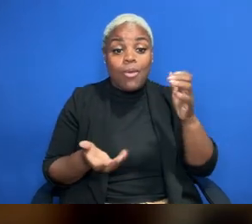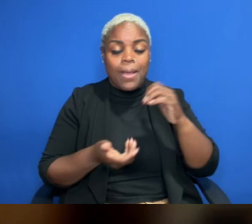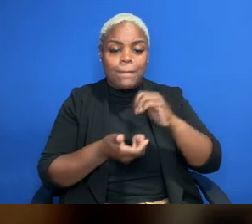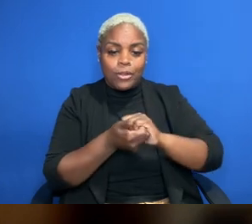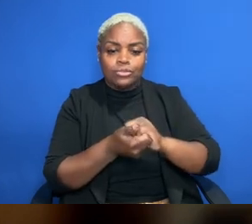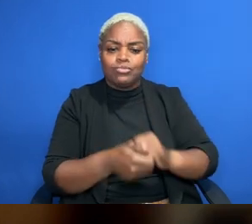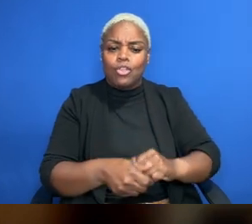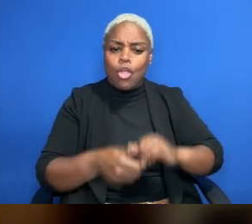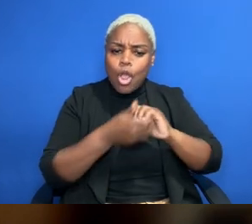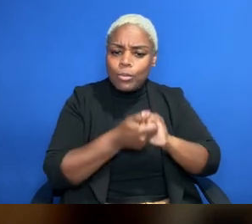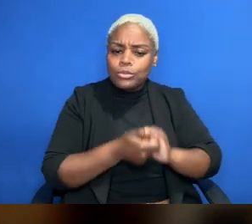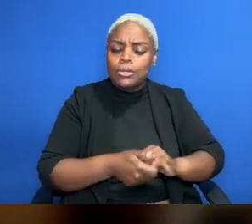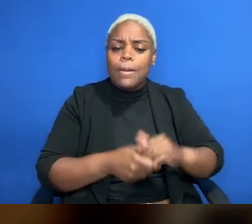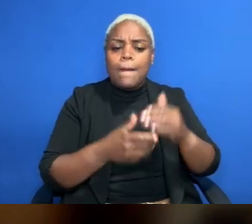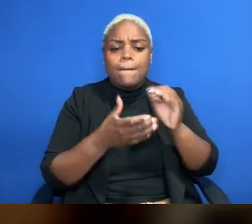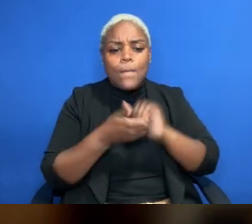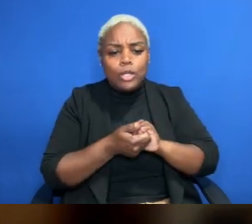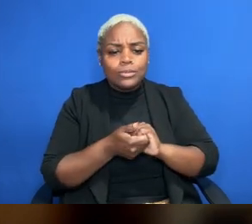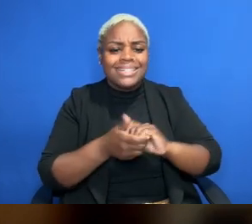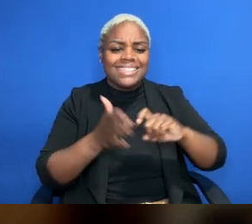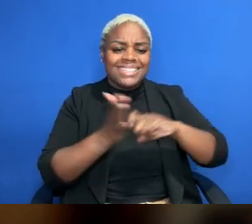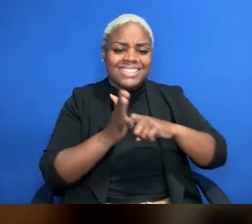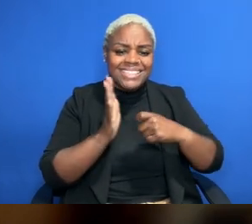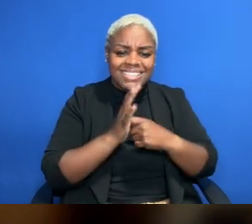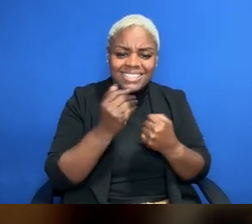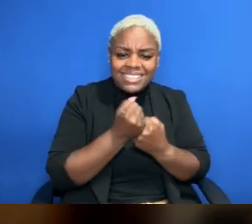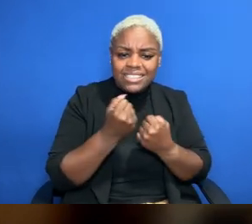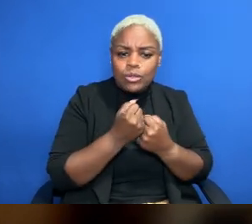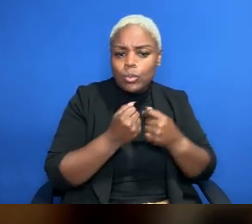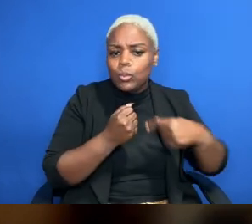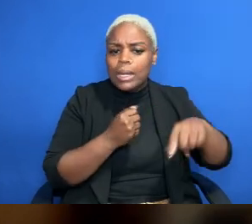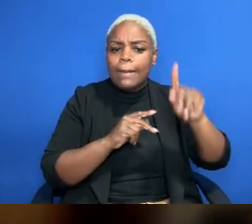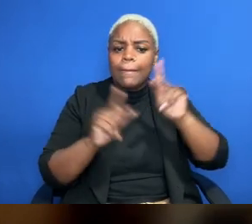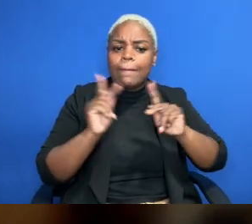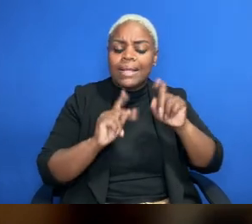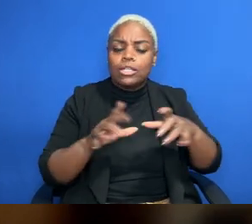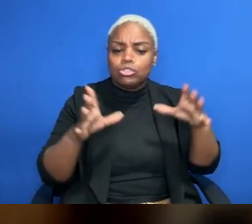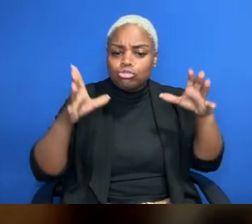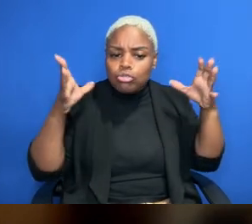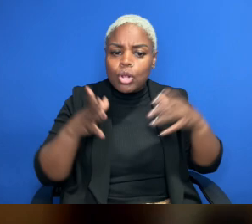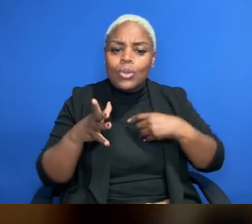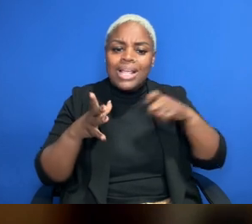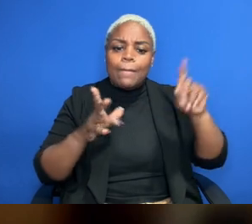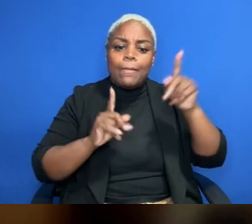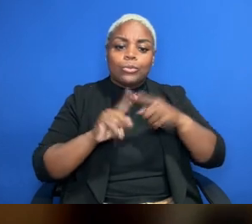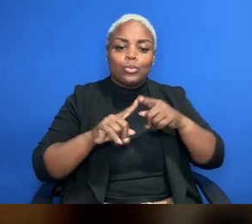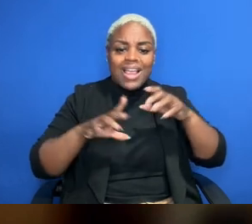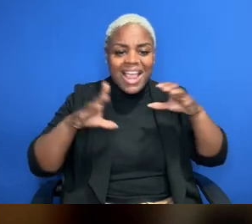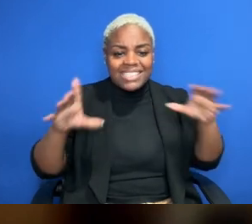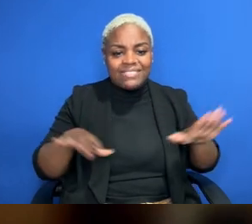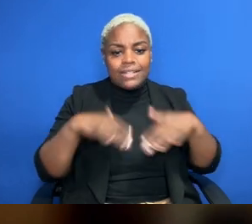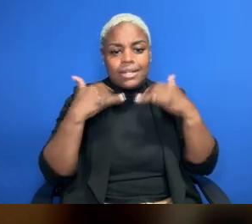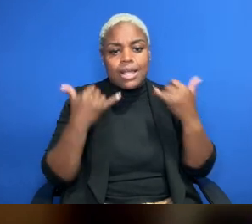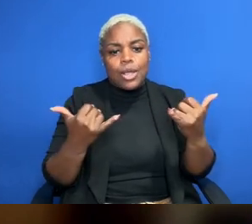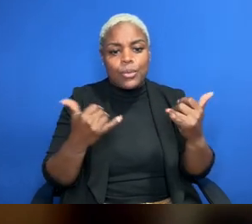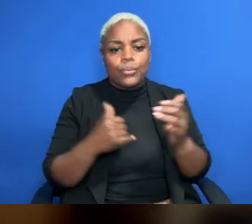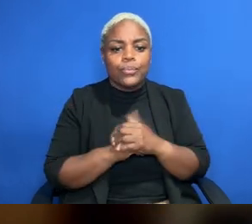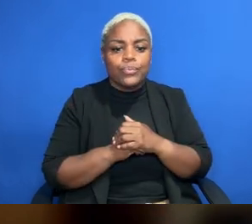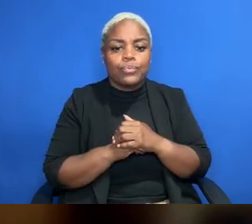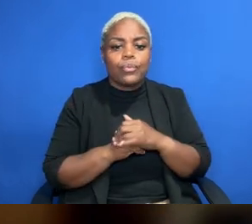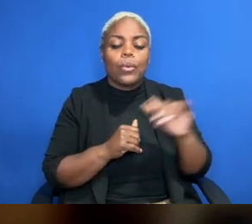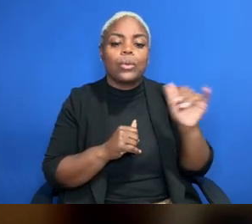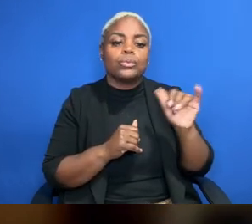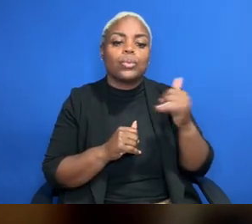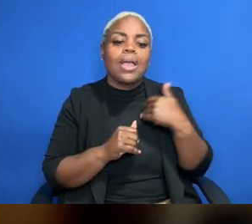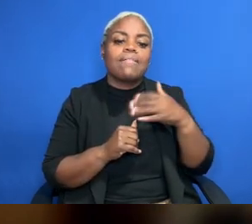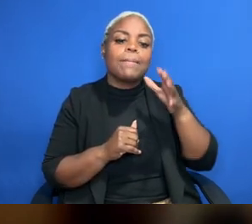are partners. Collaboration and partnership is key, and we need people to come together, and we need people to activate